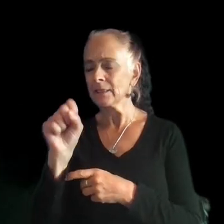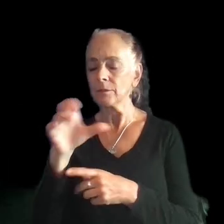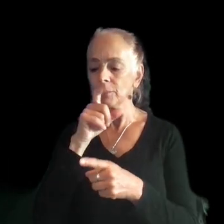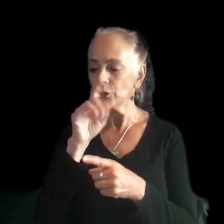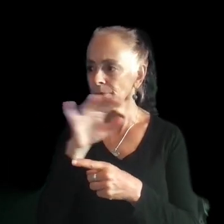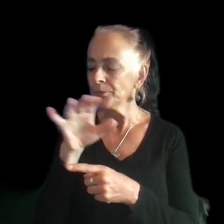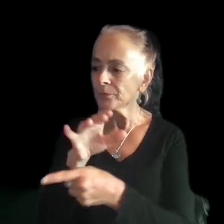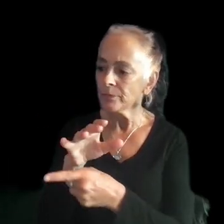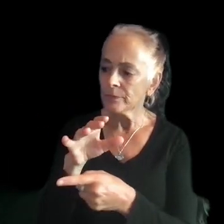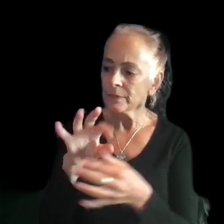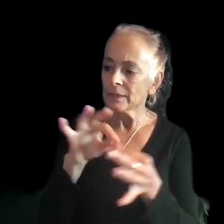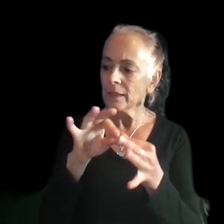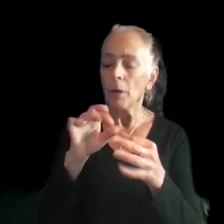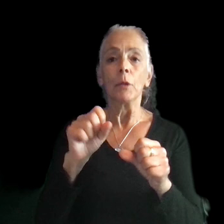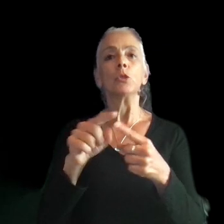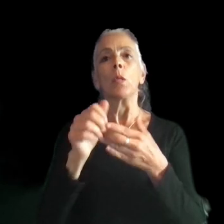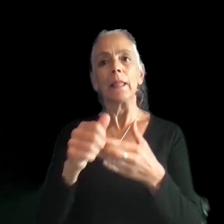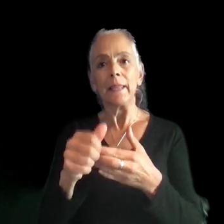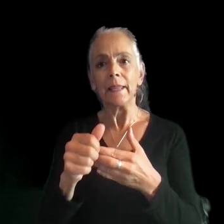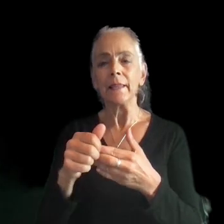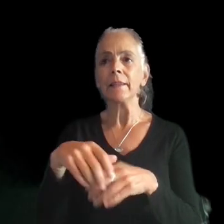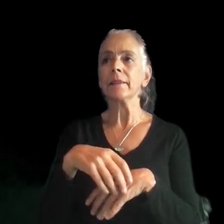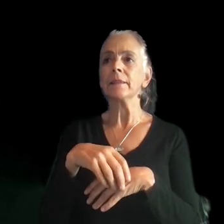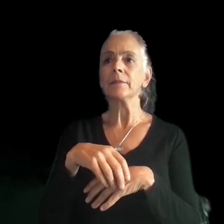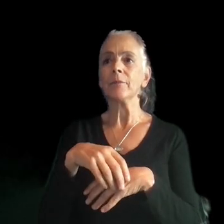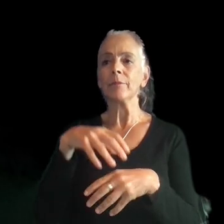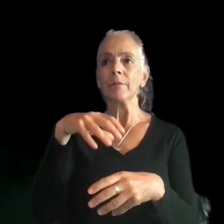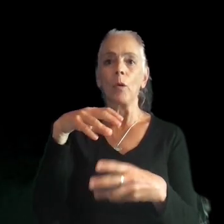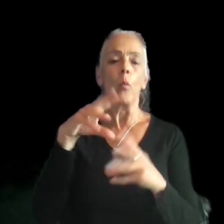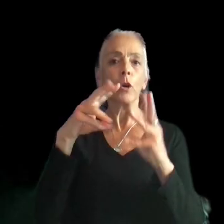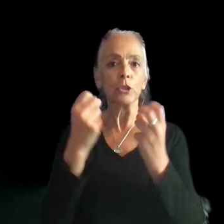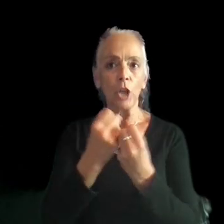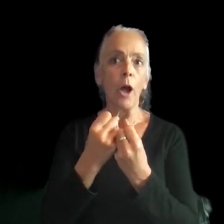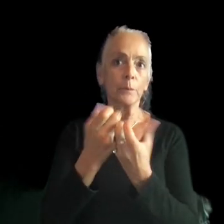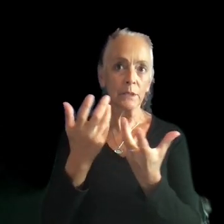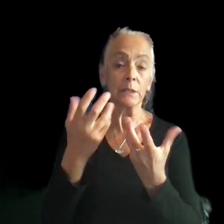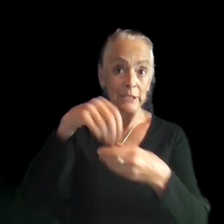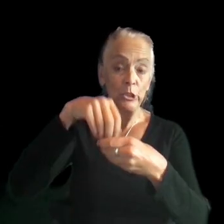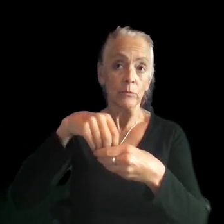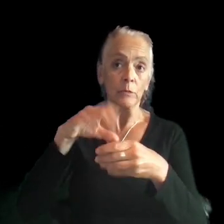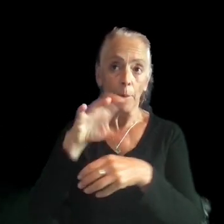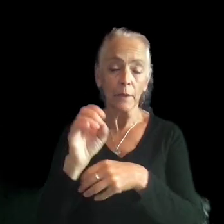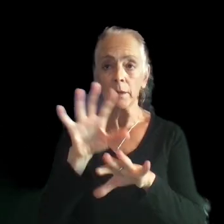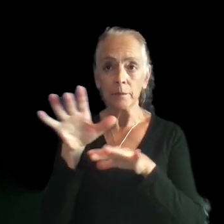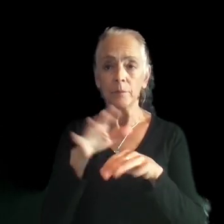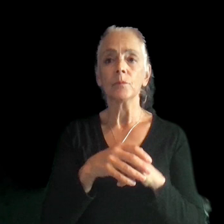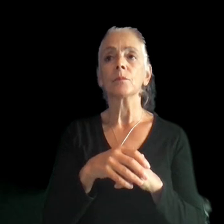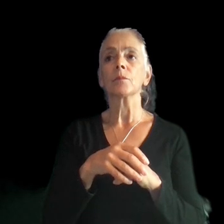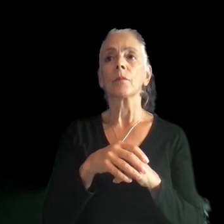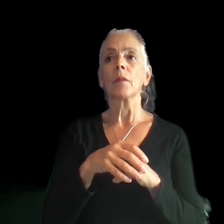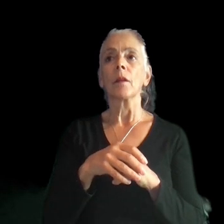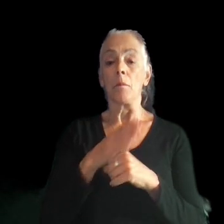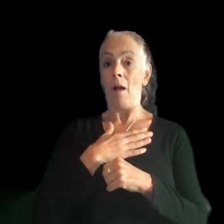dynamic internal workshops stuff like that in my opinion it is the